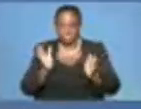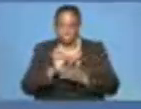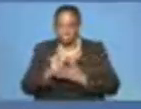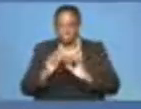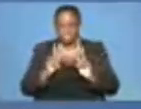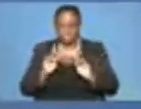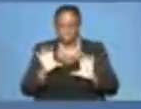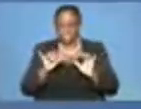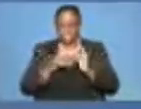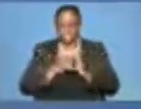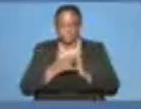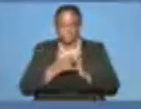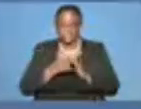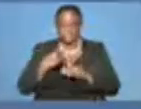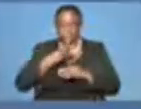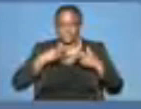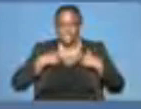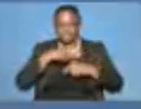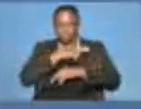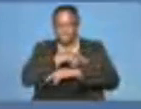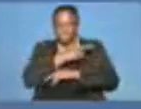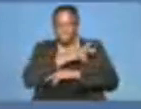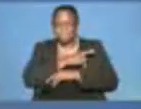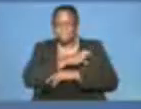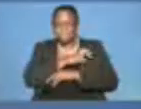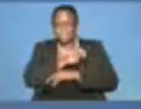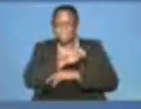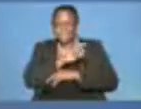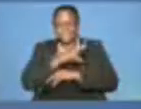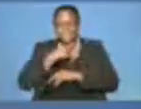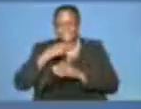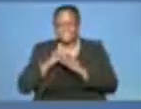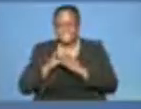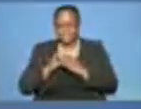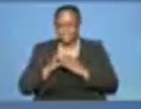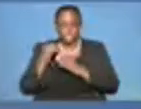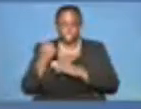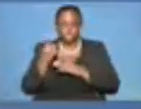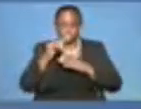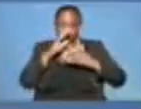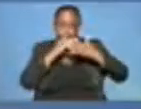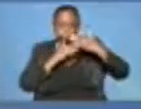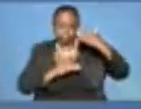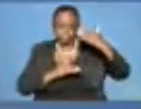same. Attorney General Senator the Honorable Ryan Pinder says the legislation is just a draft and is encouraging